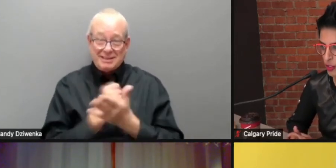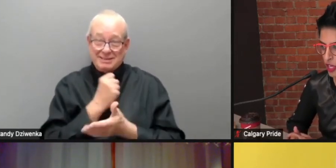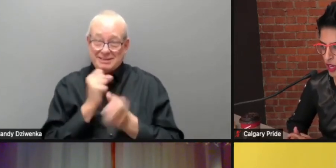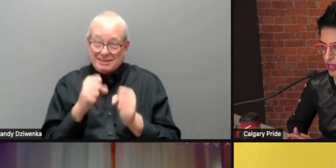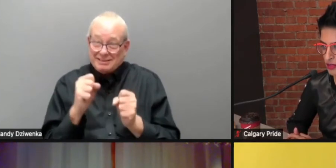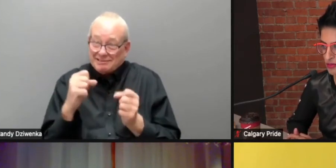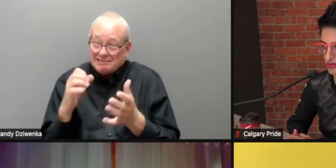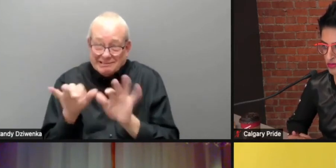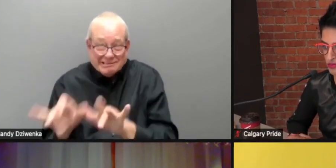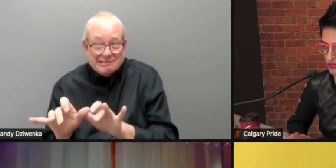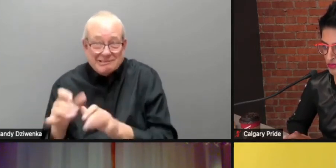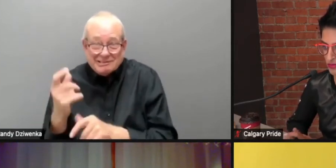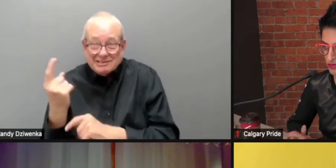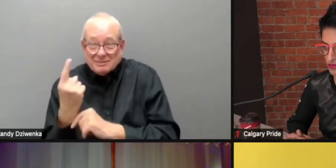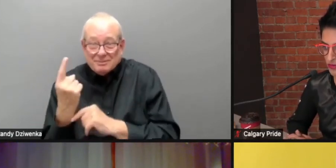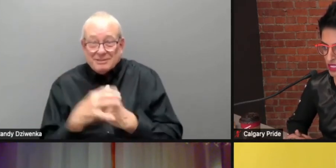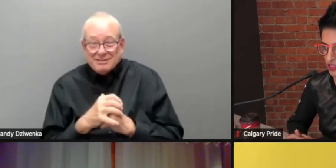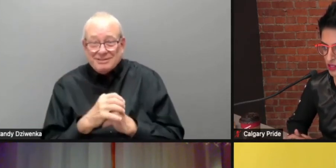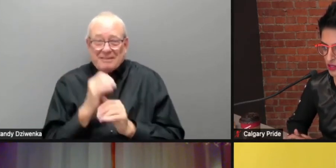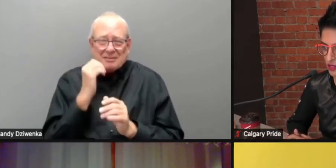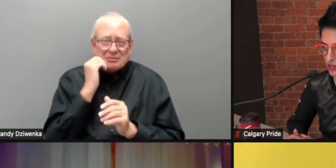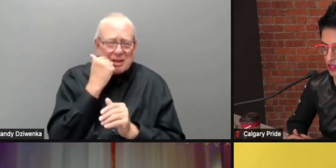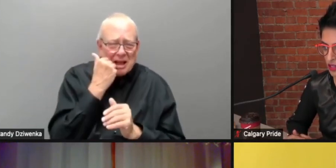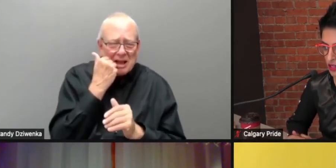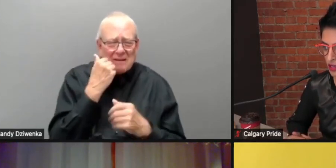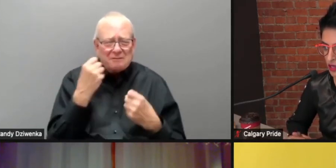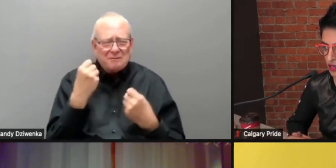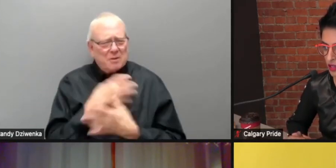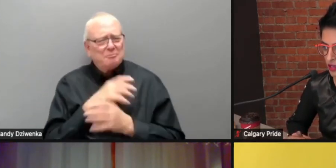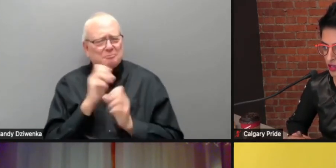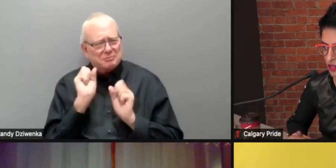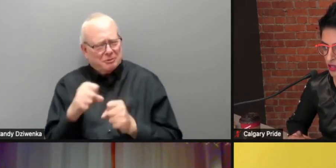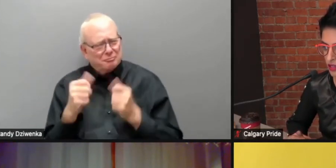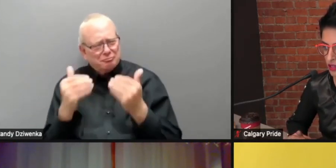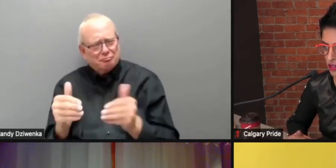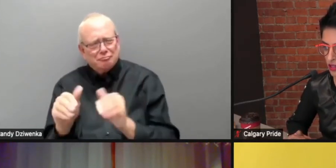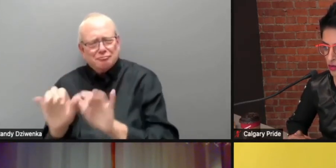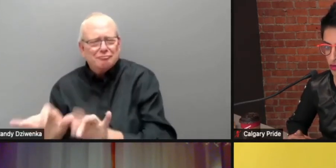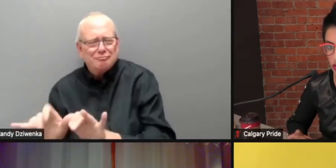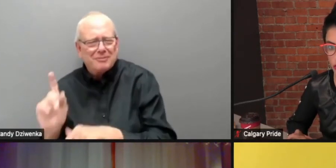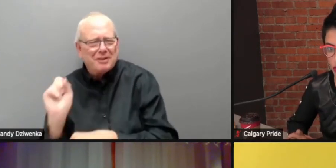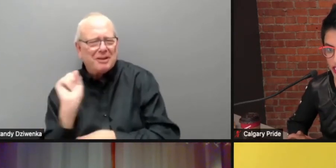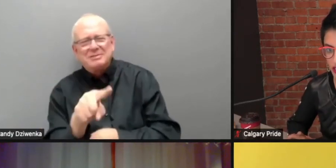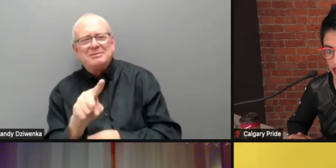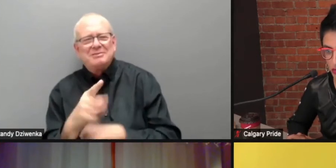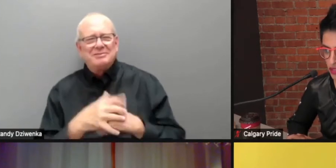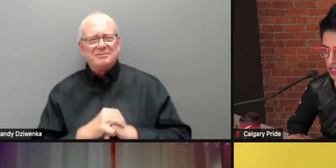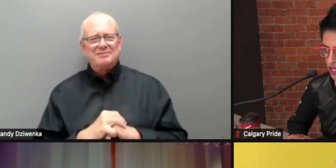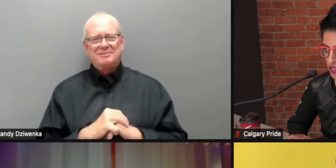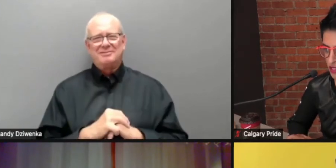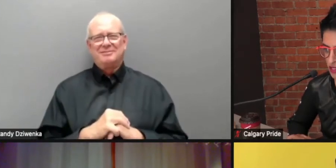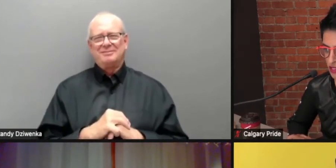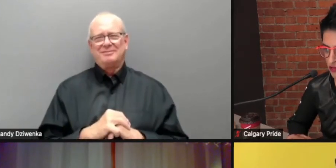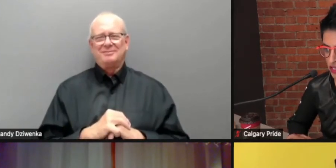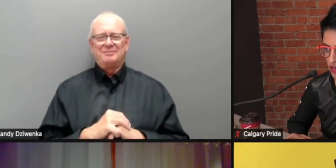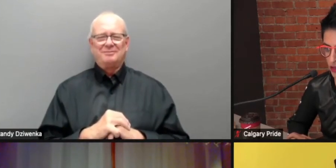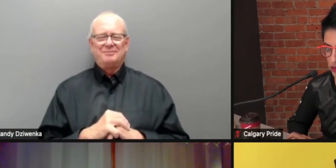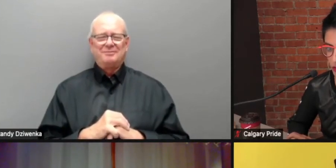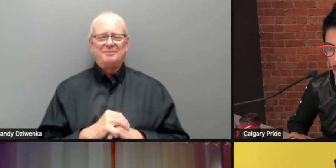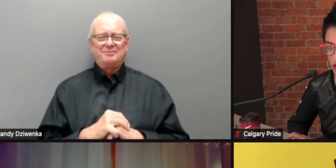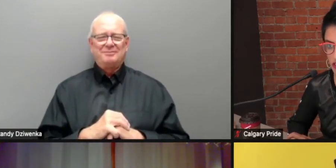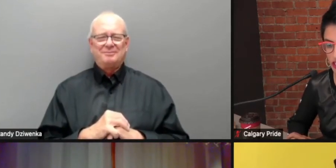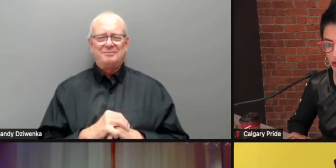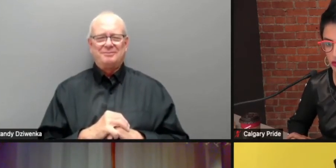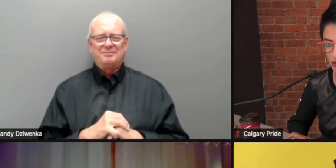scared or shy. we'll just wait a couple of seconds to see if any